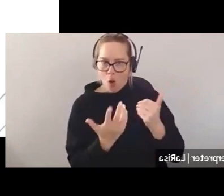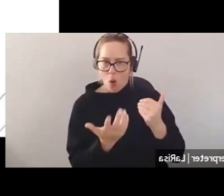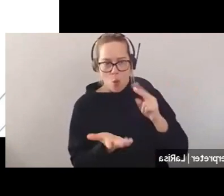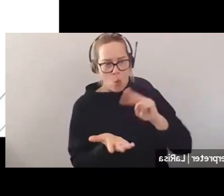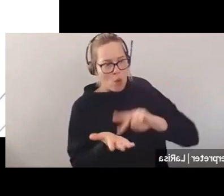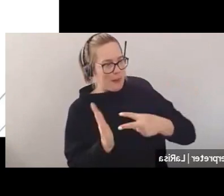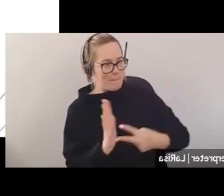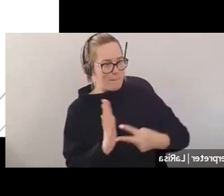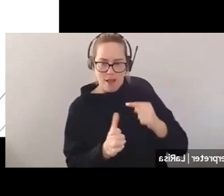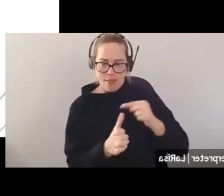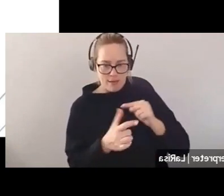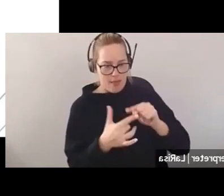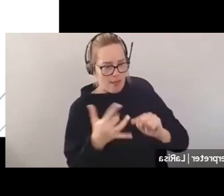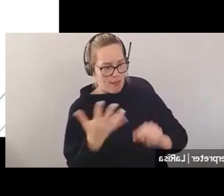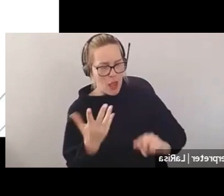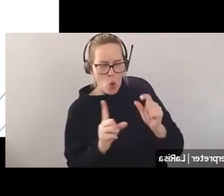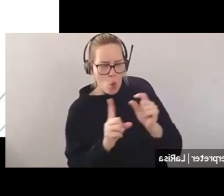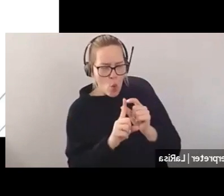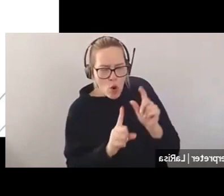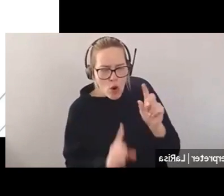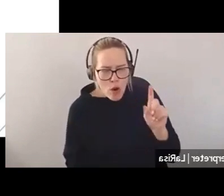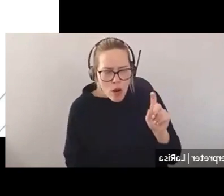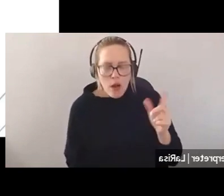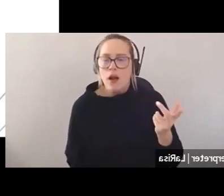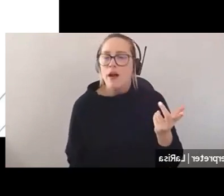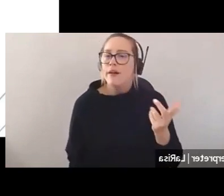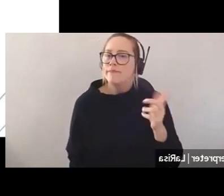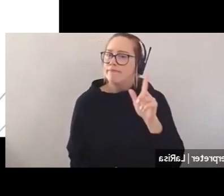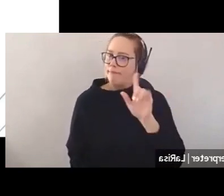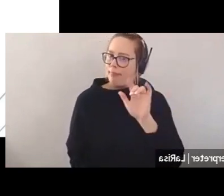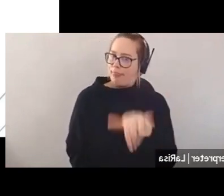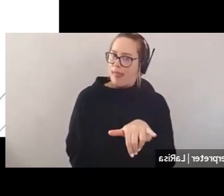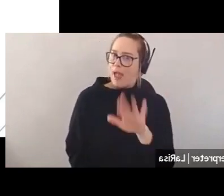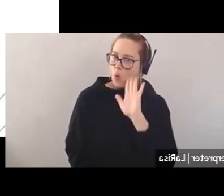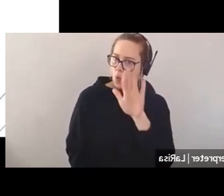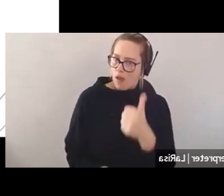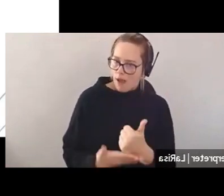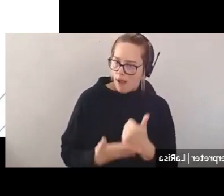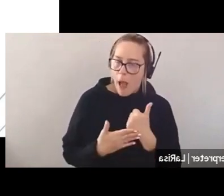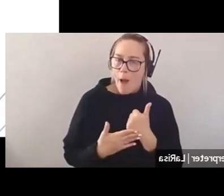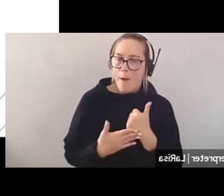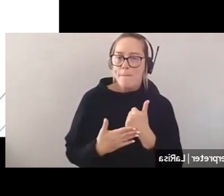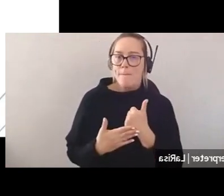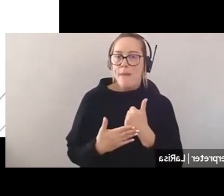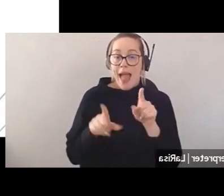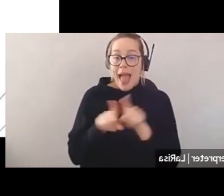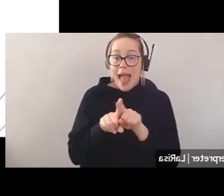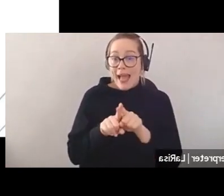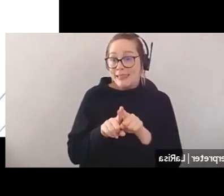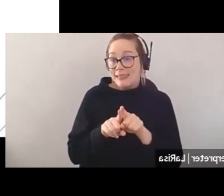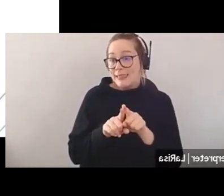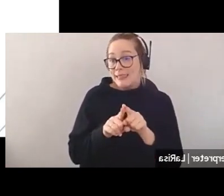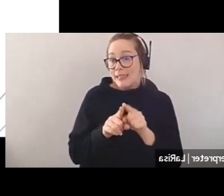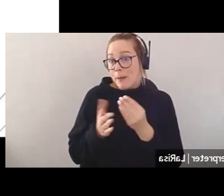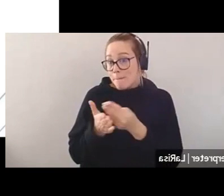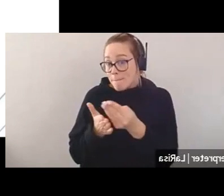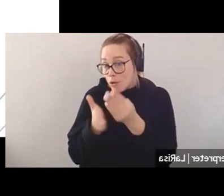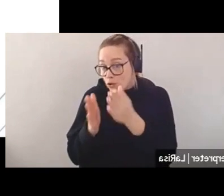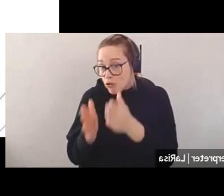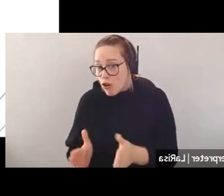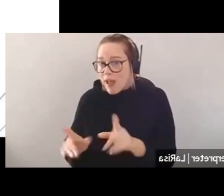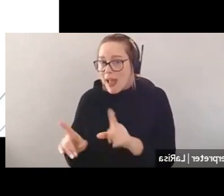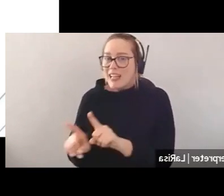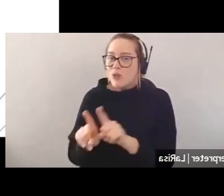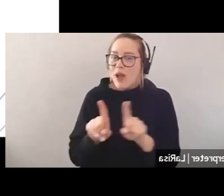clients and ourselves be knowledgeable about what ingredients mean dairy or what kosher means. Like all of these things